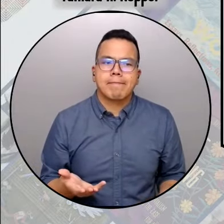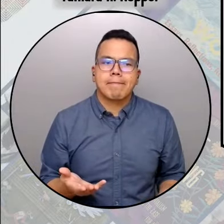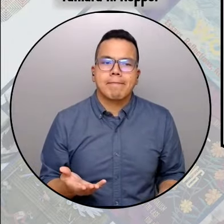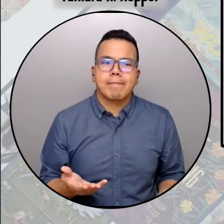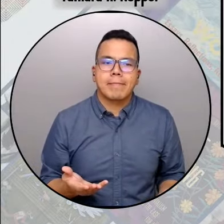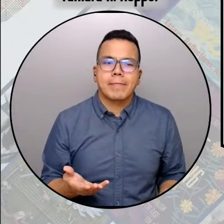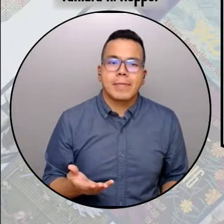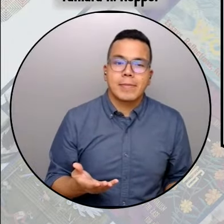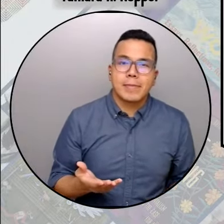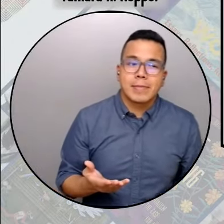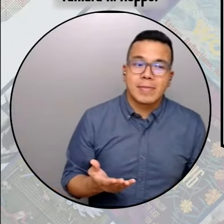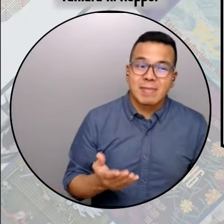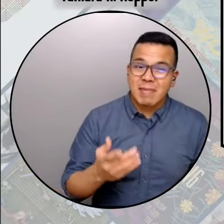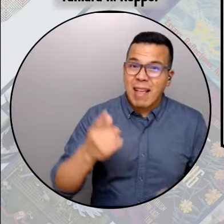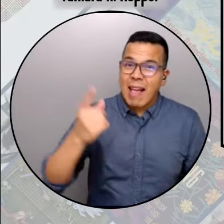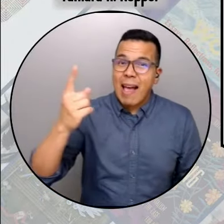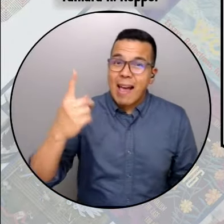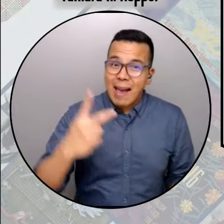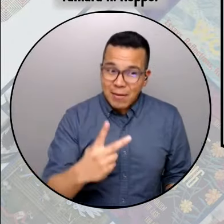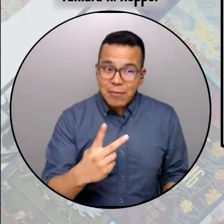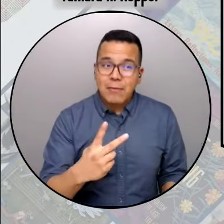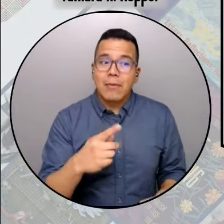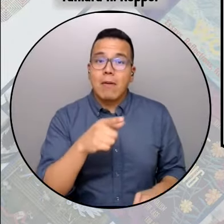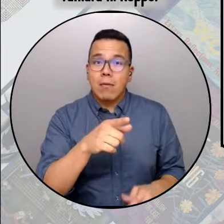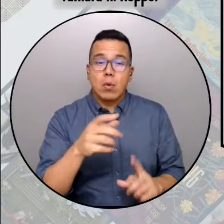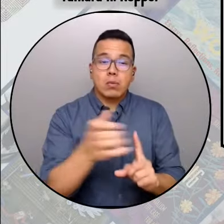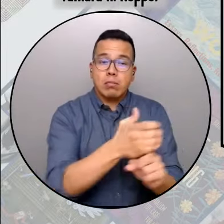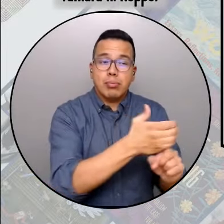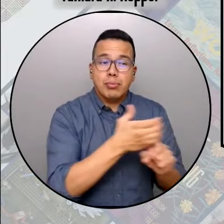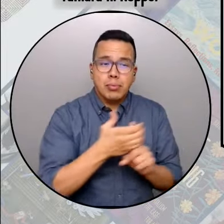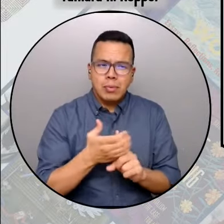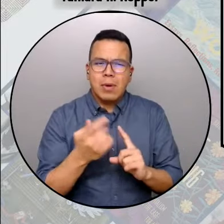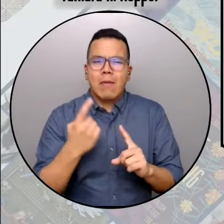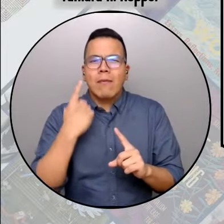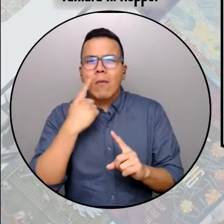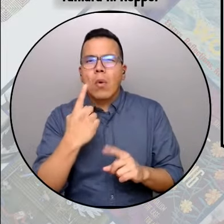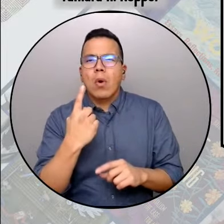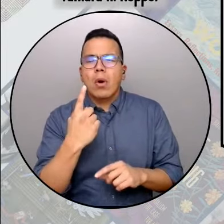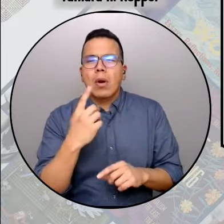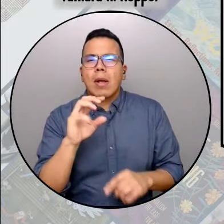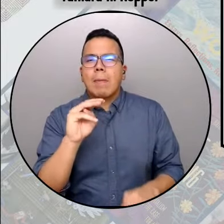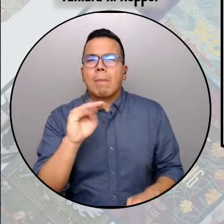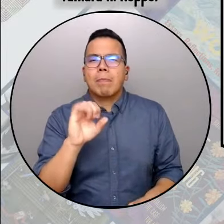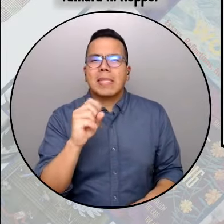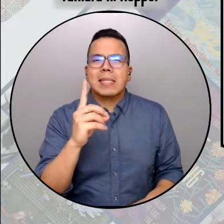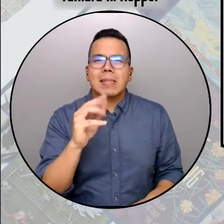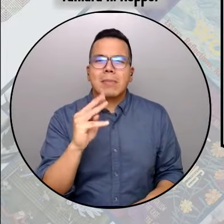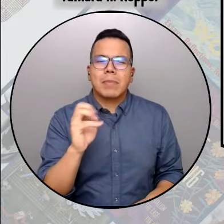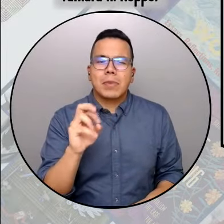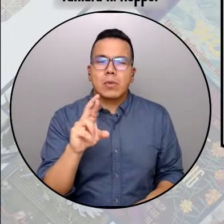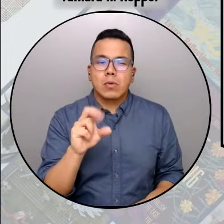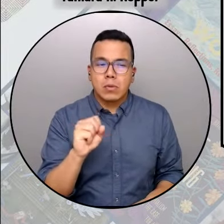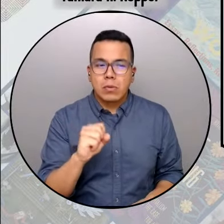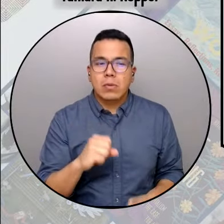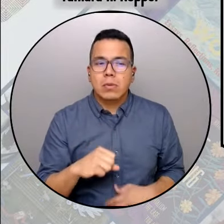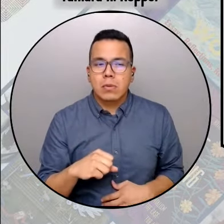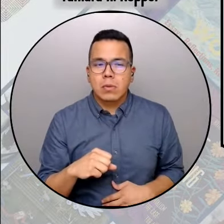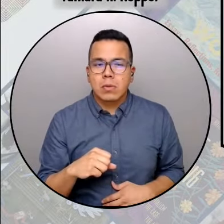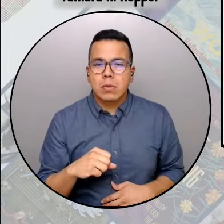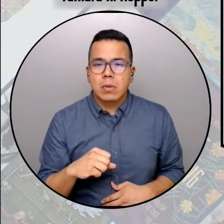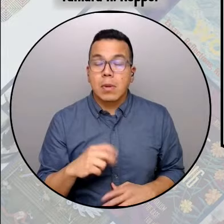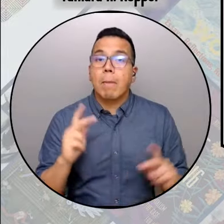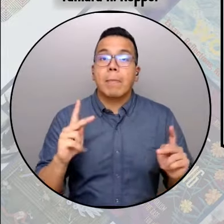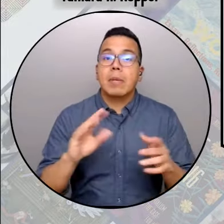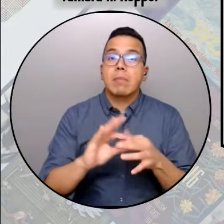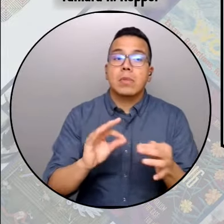you know, this is an empirical reality, but some people are using this to kind of say 287G is a problem because it doesn't